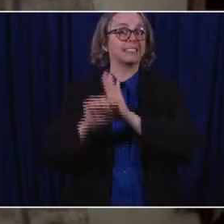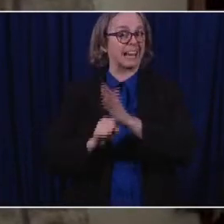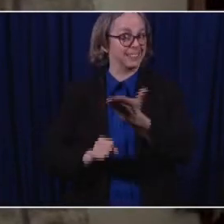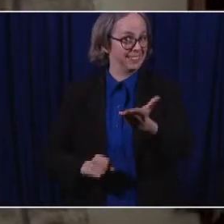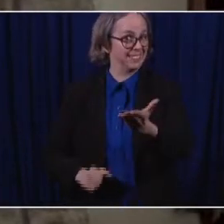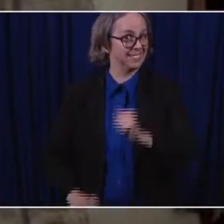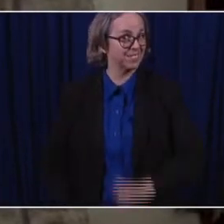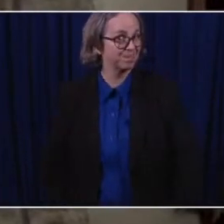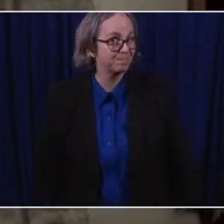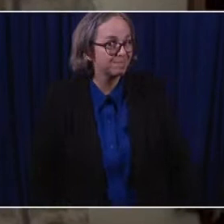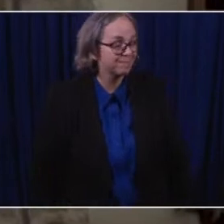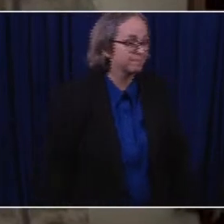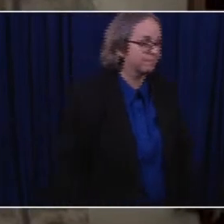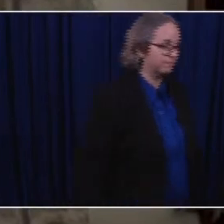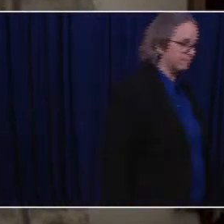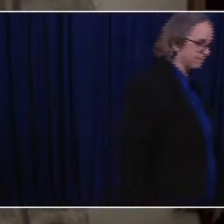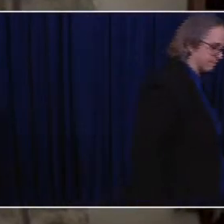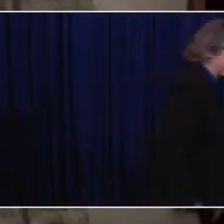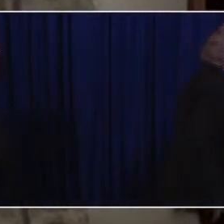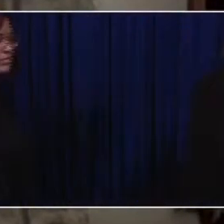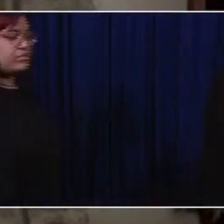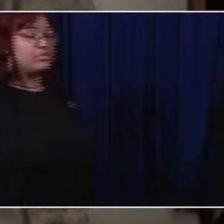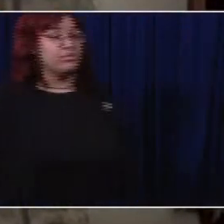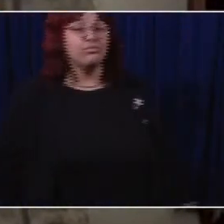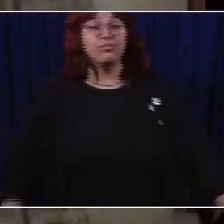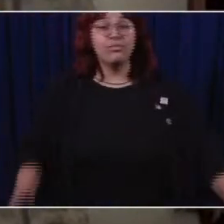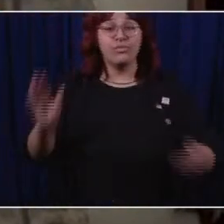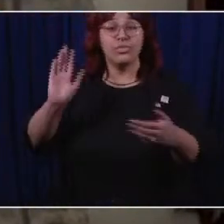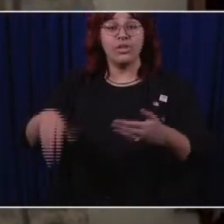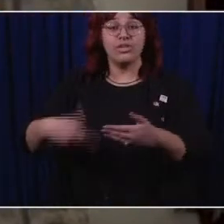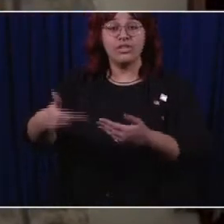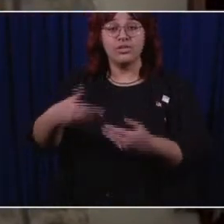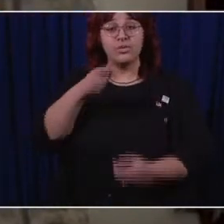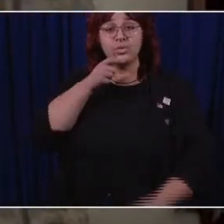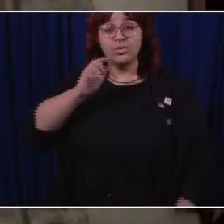Next question is from Jackie Borchert at the Cincinnati Enquirer.